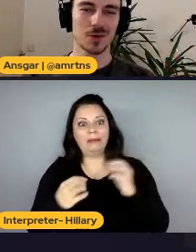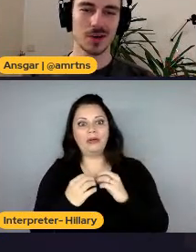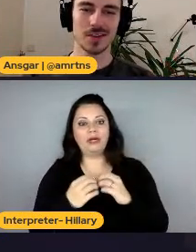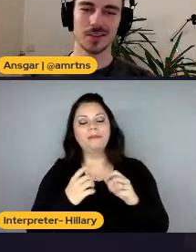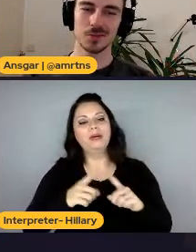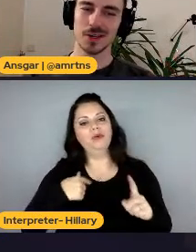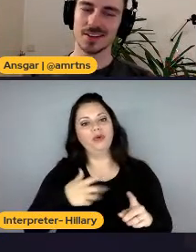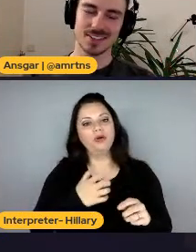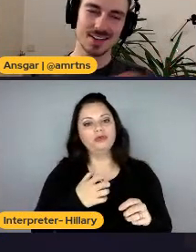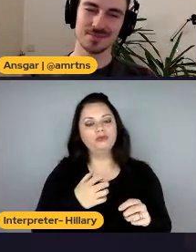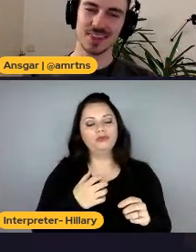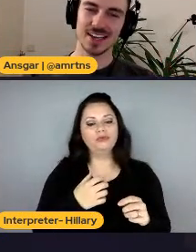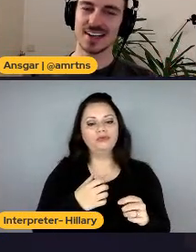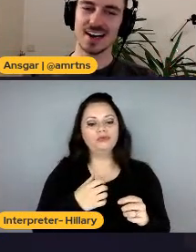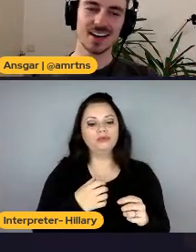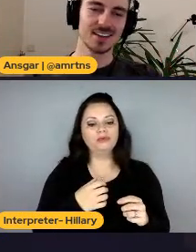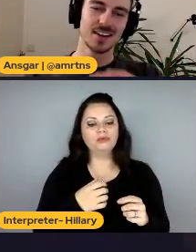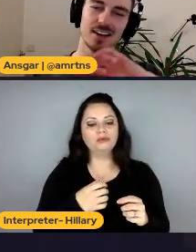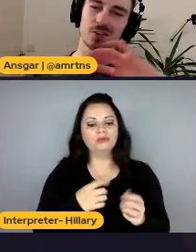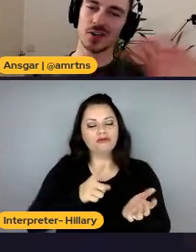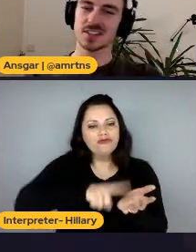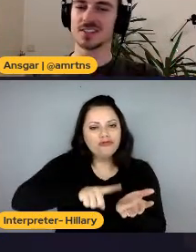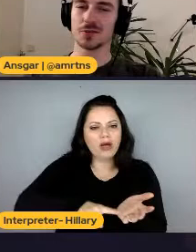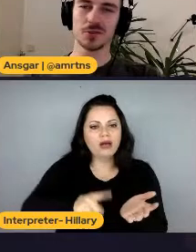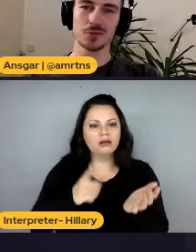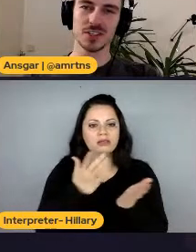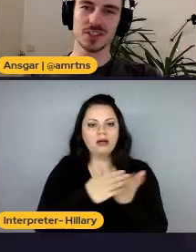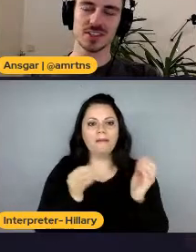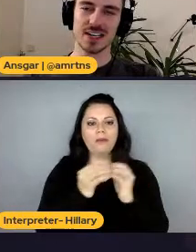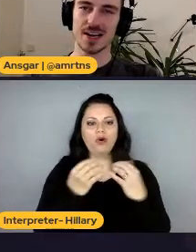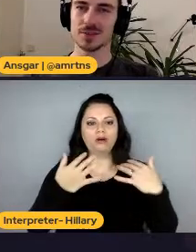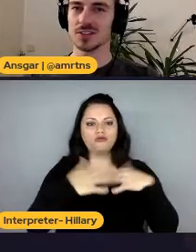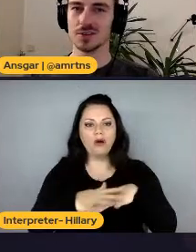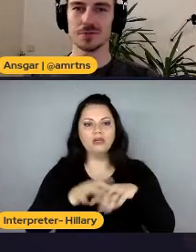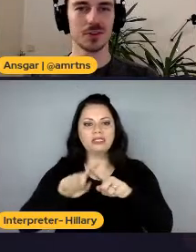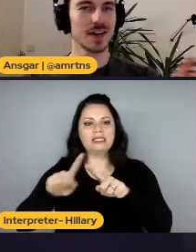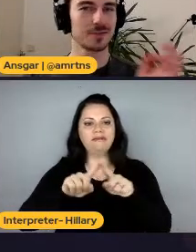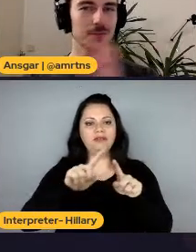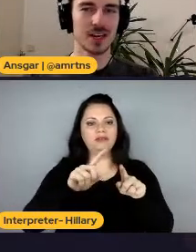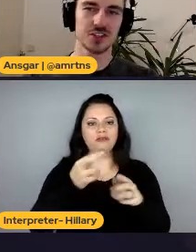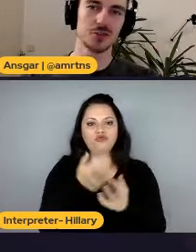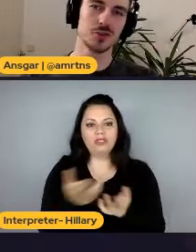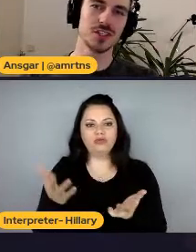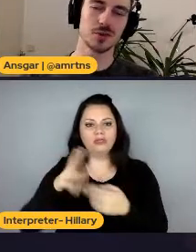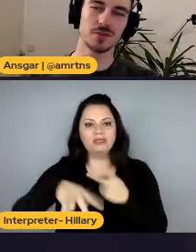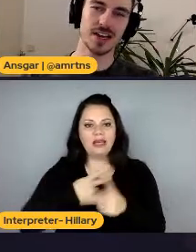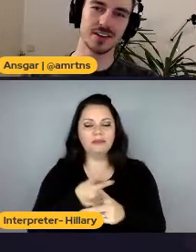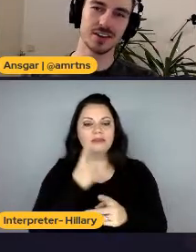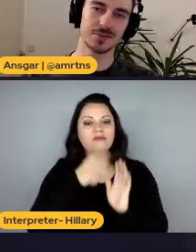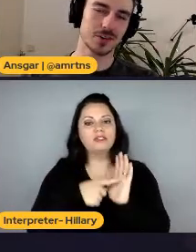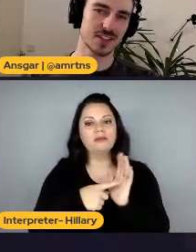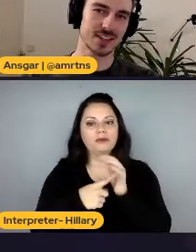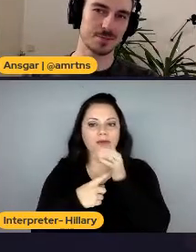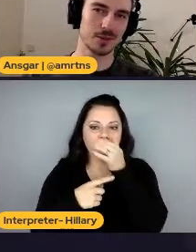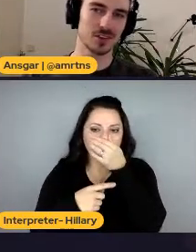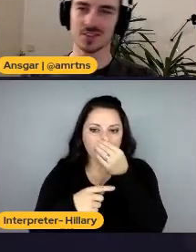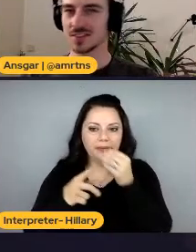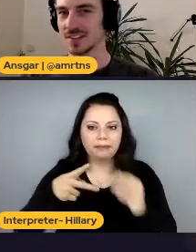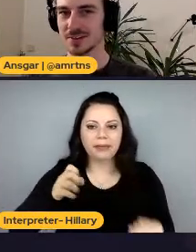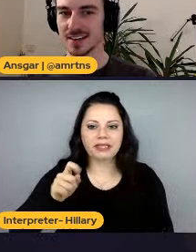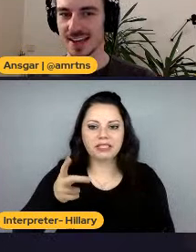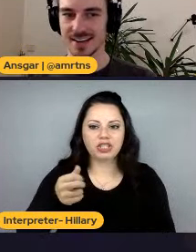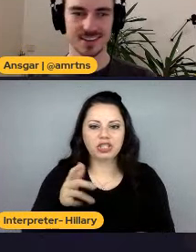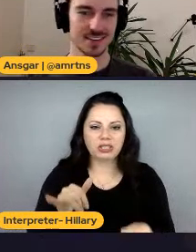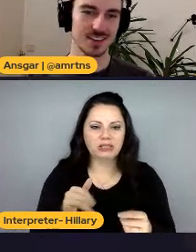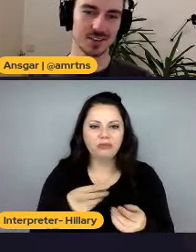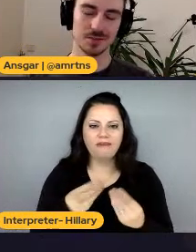look for some that are across different resource types. So if you have a PagerDuty provider, for example, or